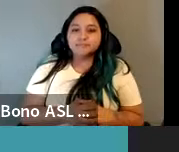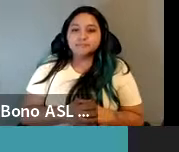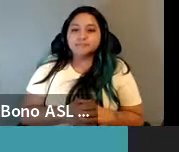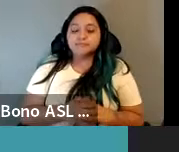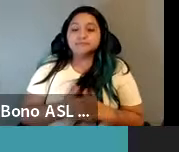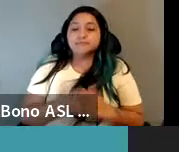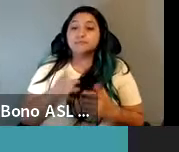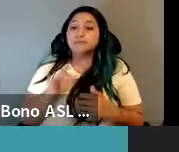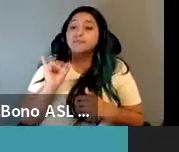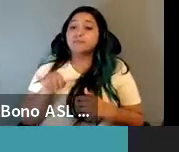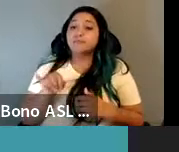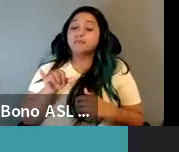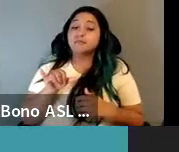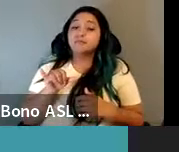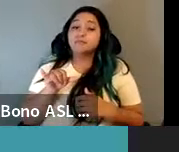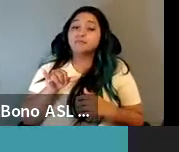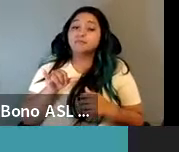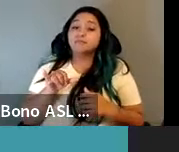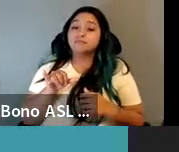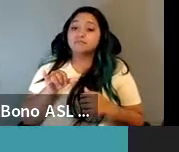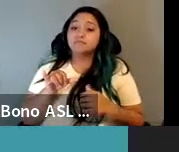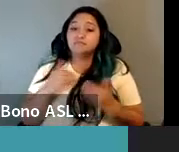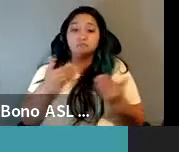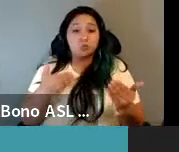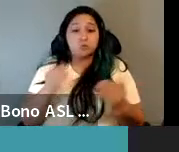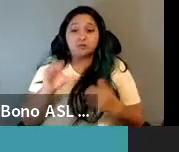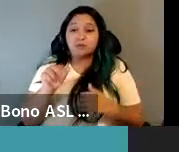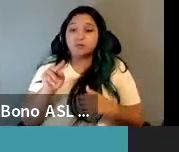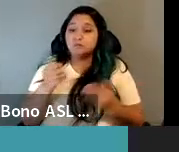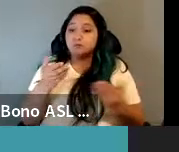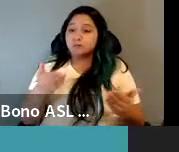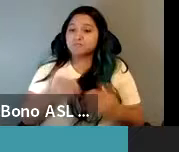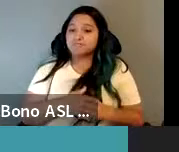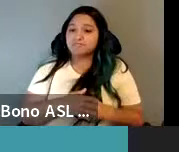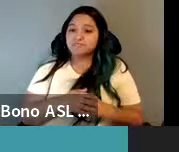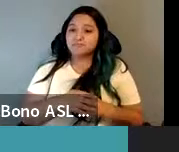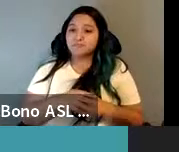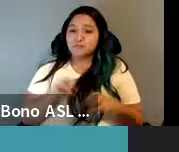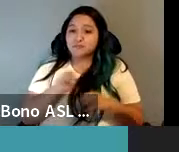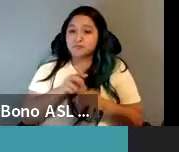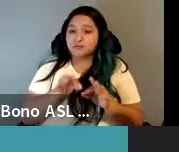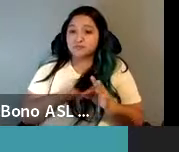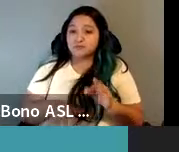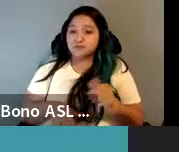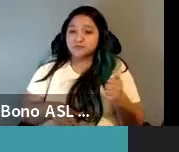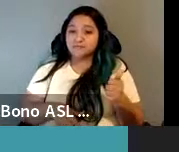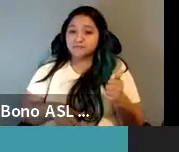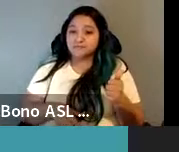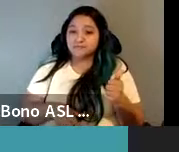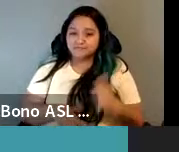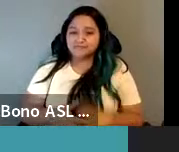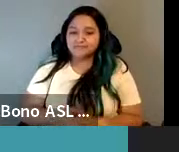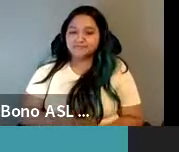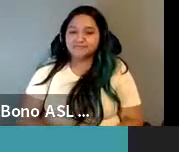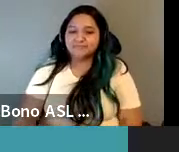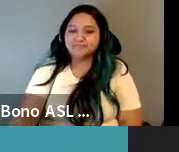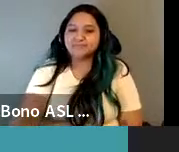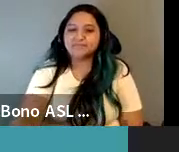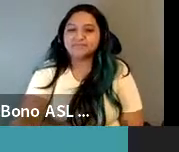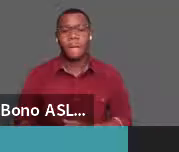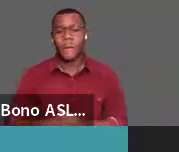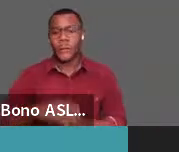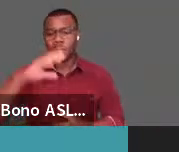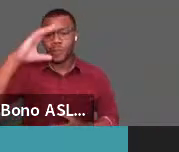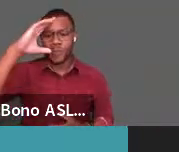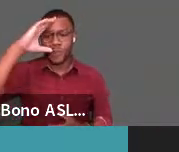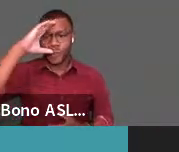So, should I? Carolyn, yep. Yep. Hi, everyone. For those of you who I don't know, my name is Carolyn Terosis, and I